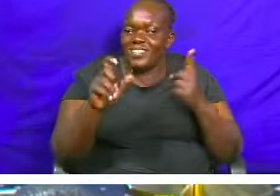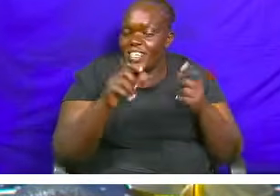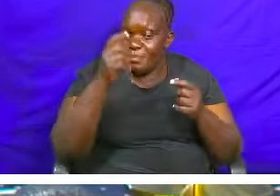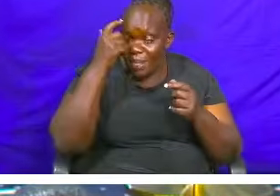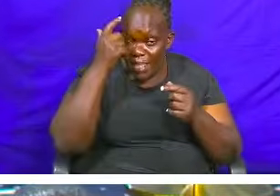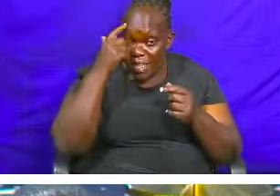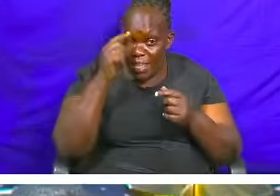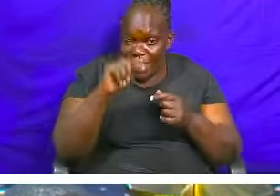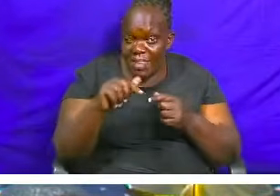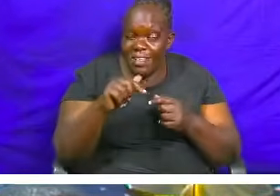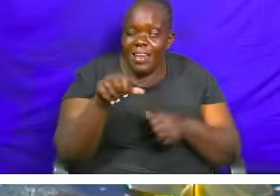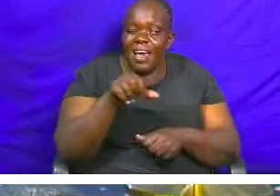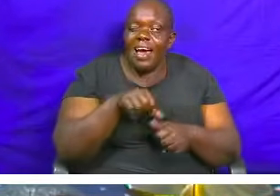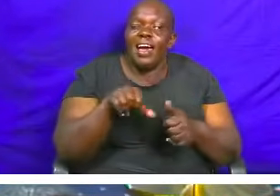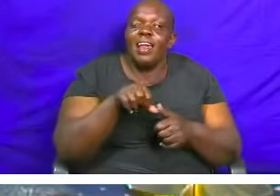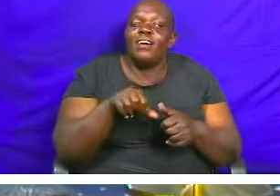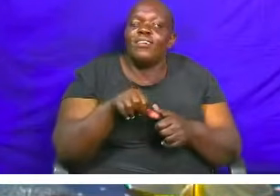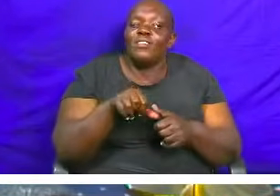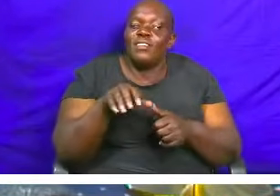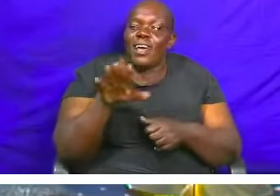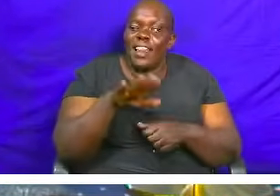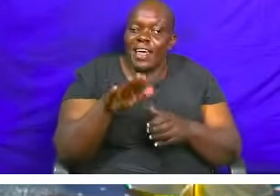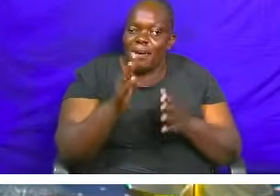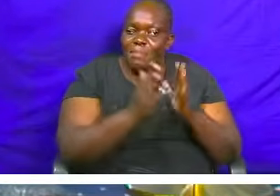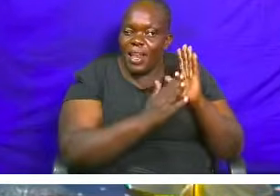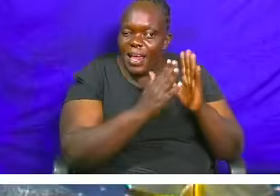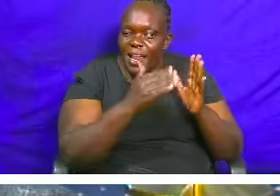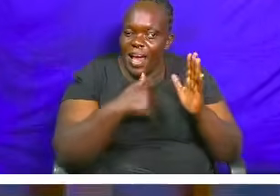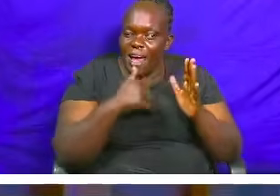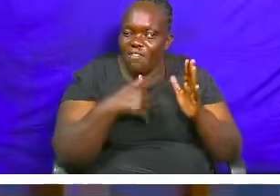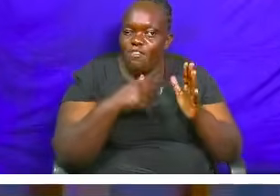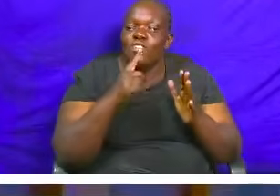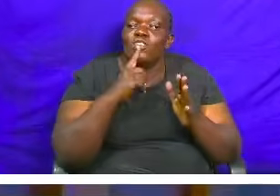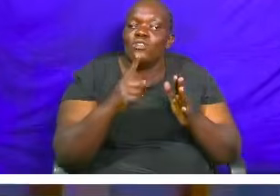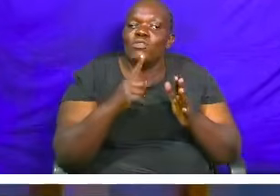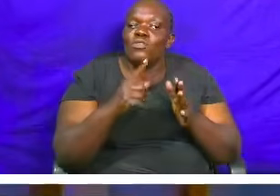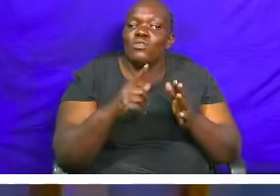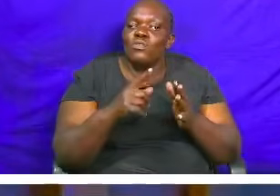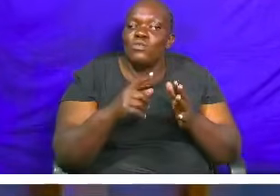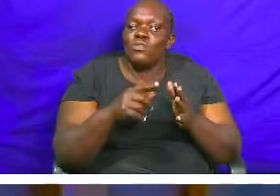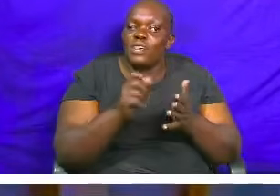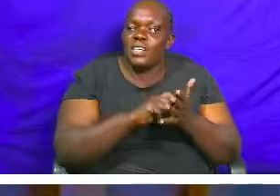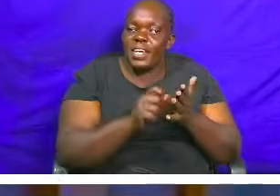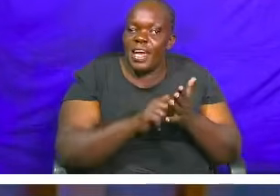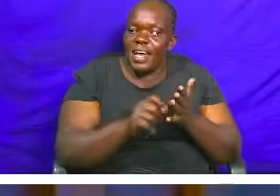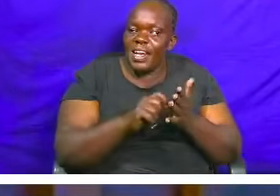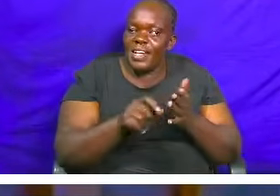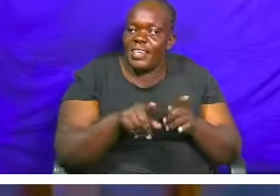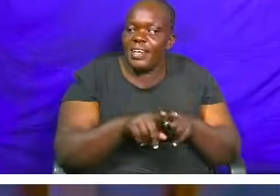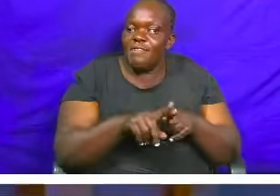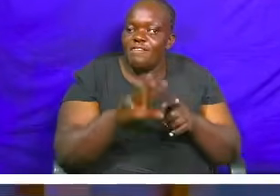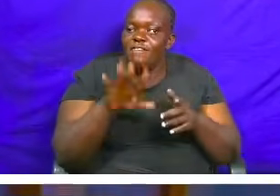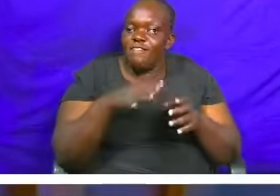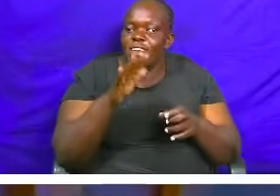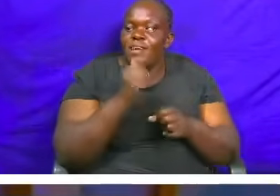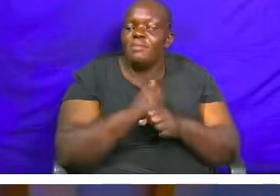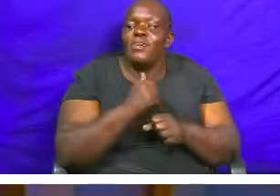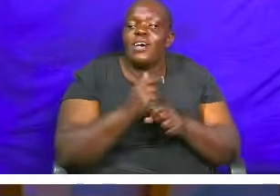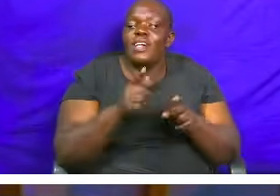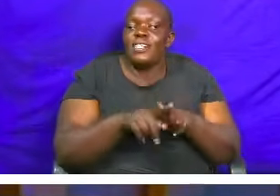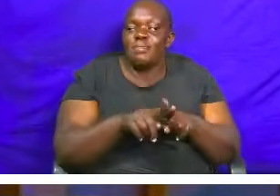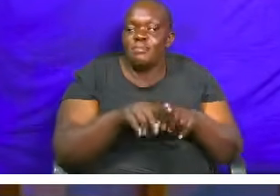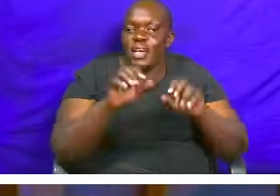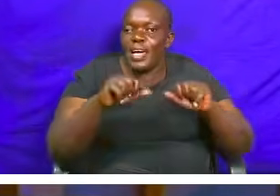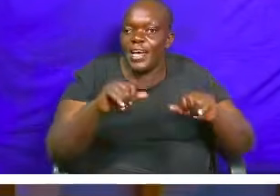question is around the contingency plan that we have for stocks. We've signed a master framework agreement with